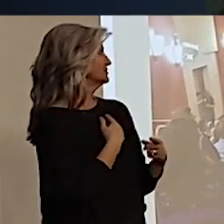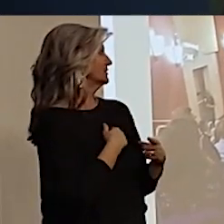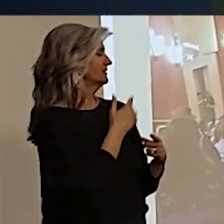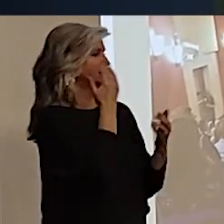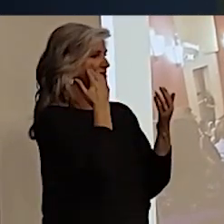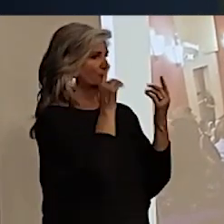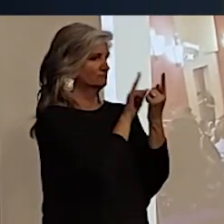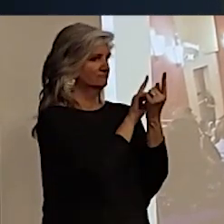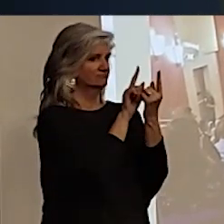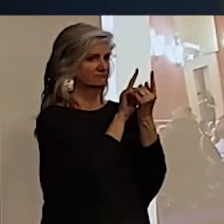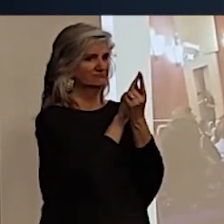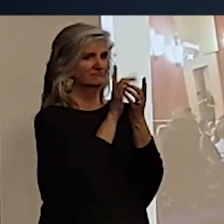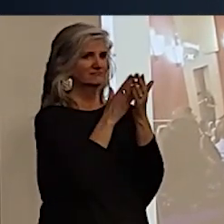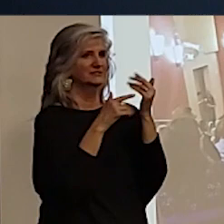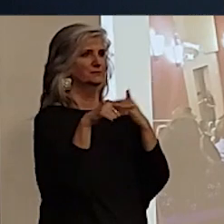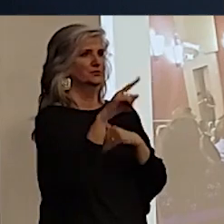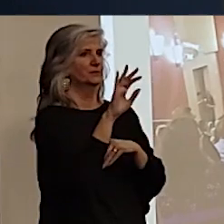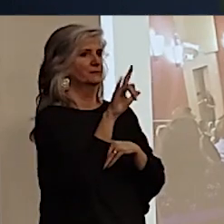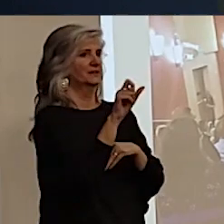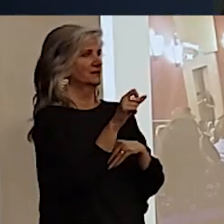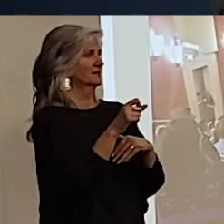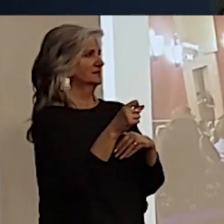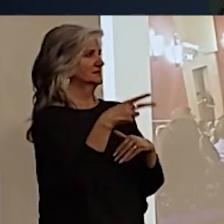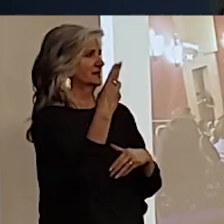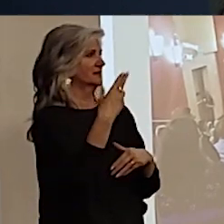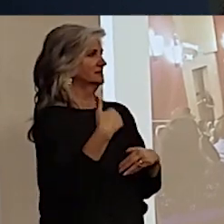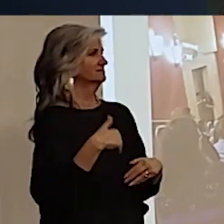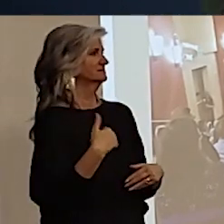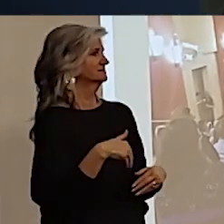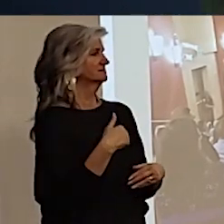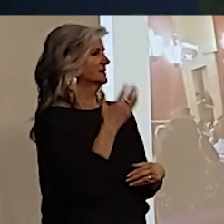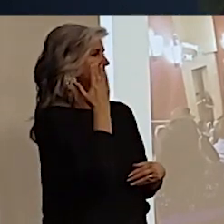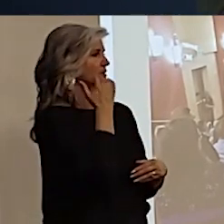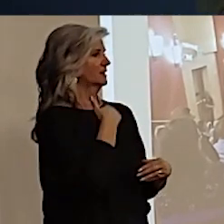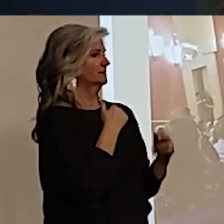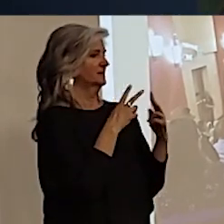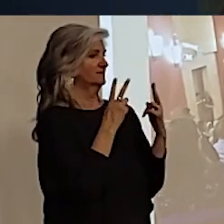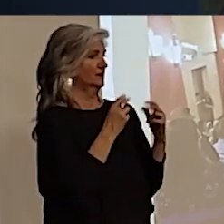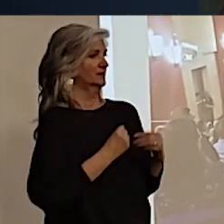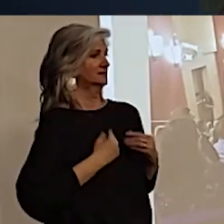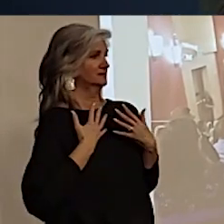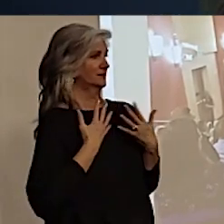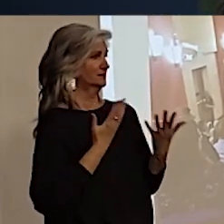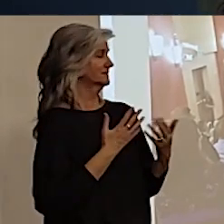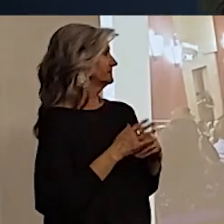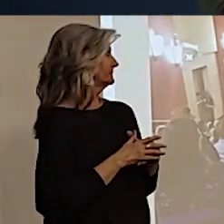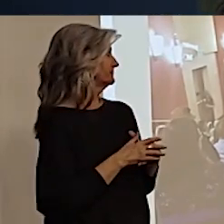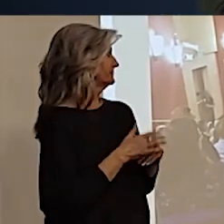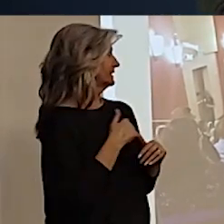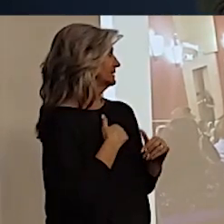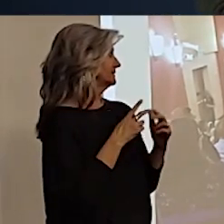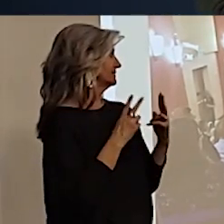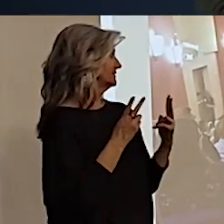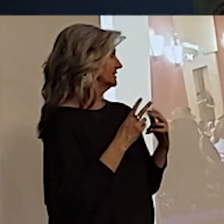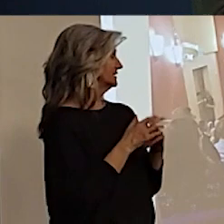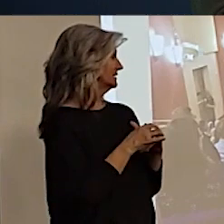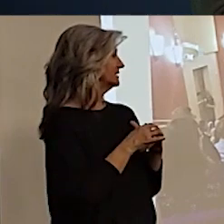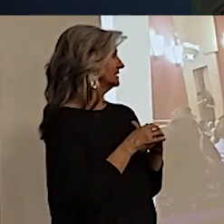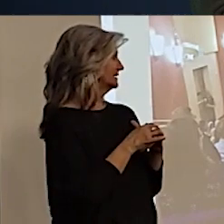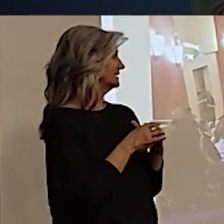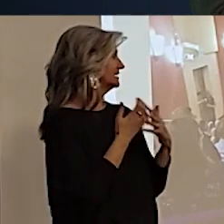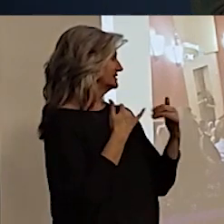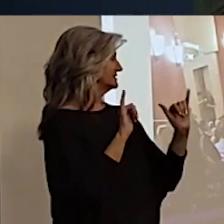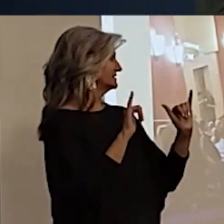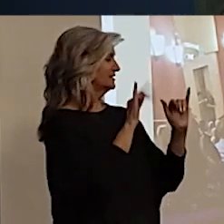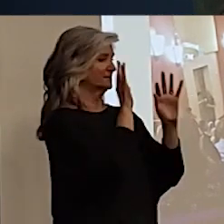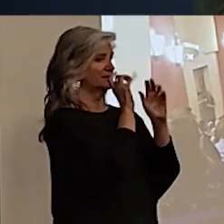know some of you, since bills have been so high, I know I've been very inspired. And I still